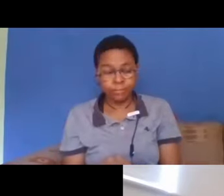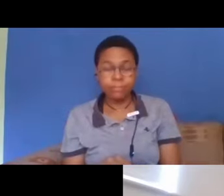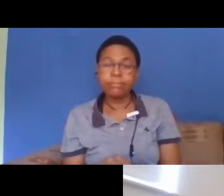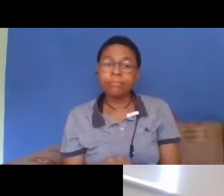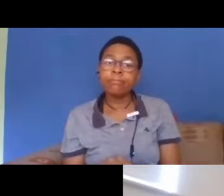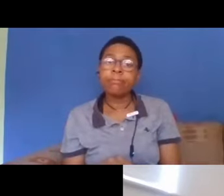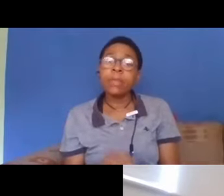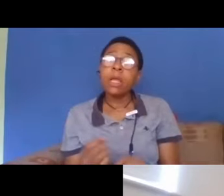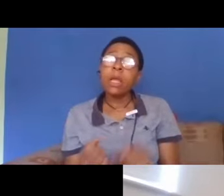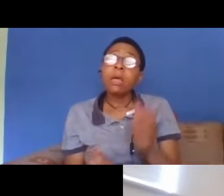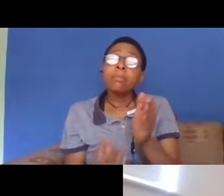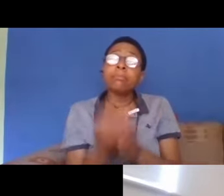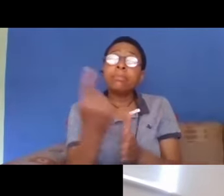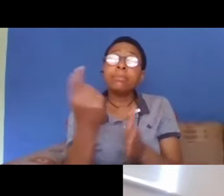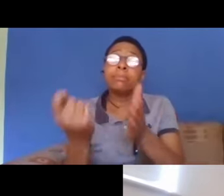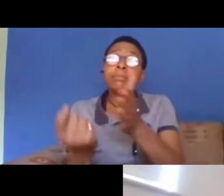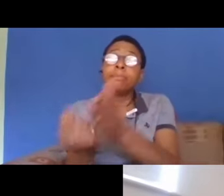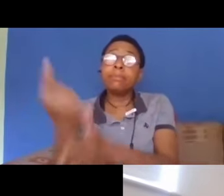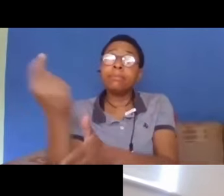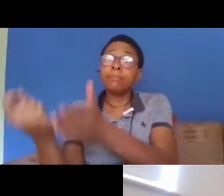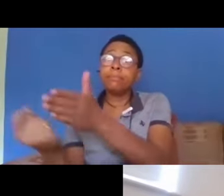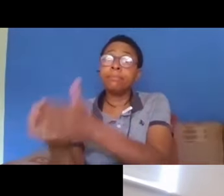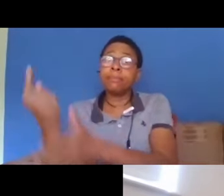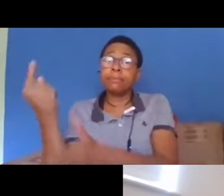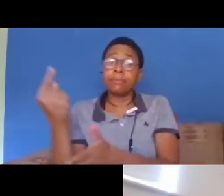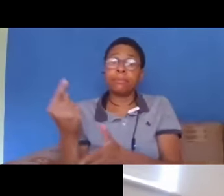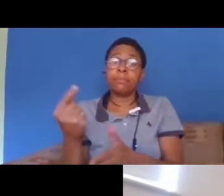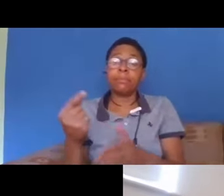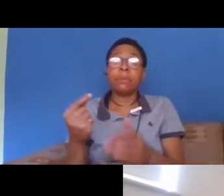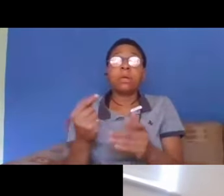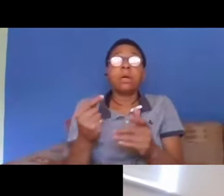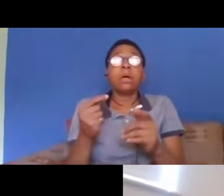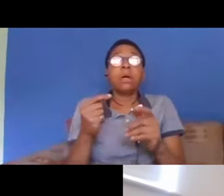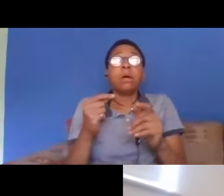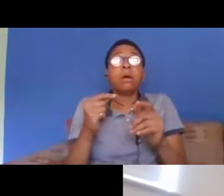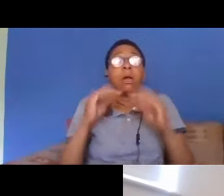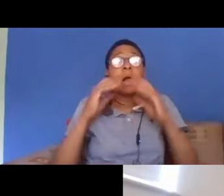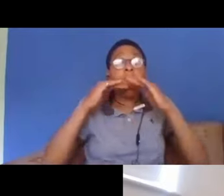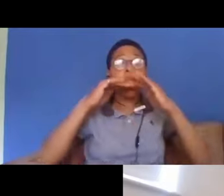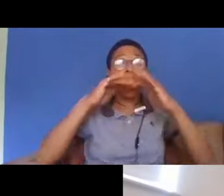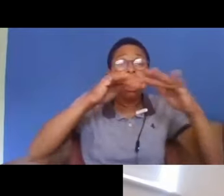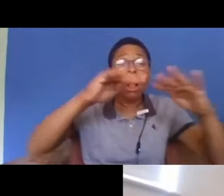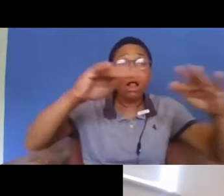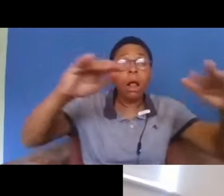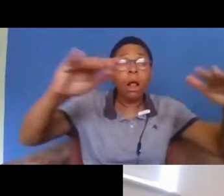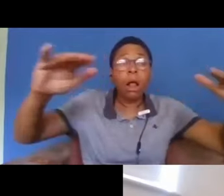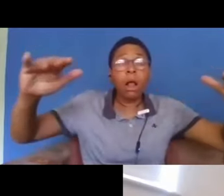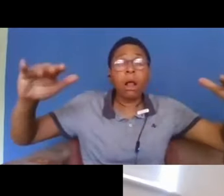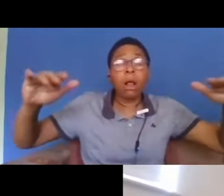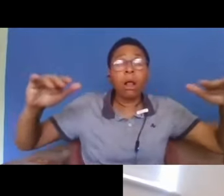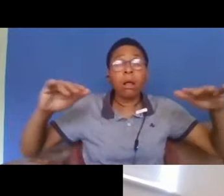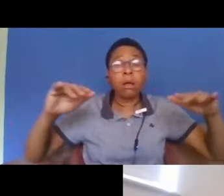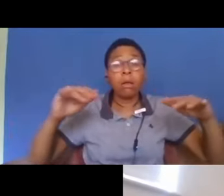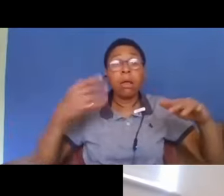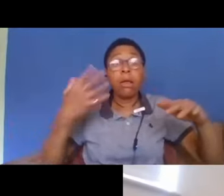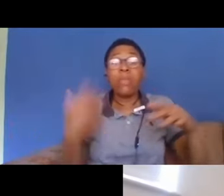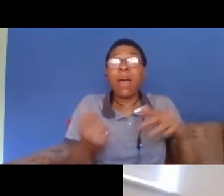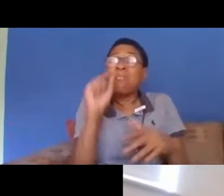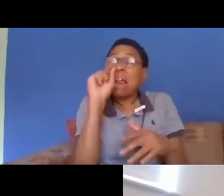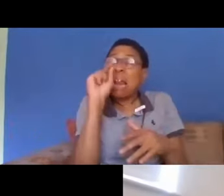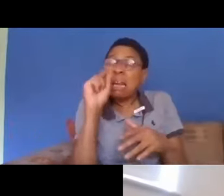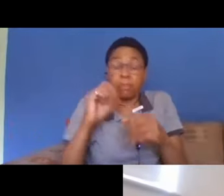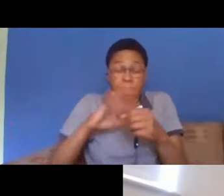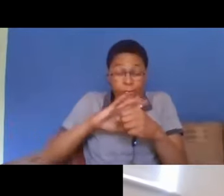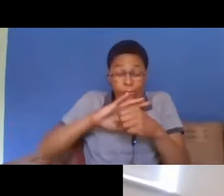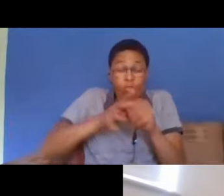occasional droplet, which may be carrying small amounts of the virus, is not necessarily that dangerous. What is known to be dangerous is what